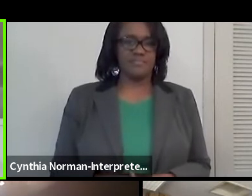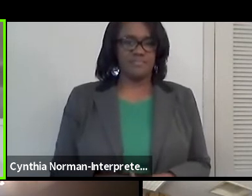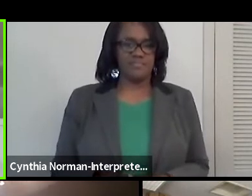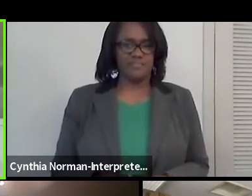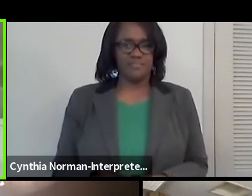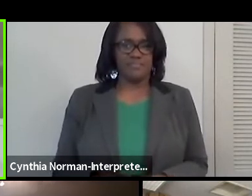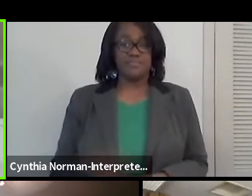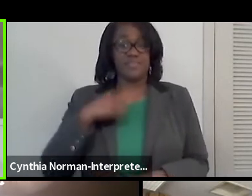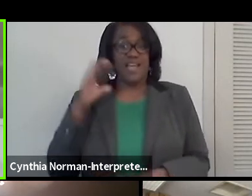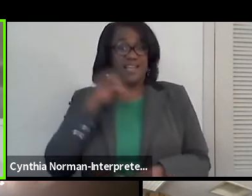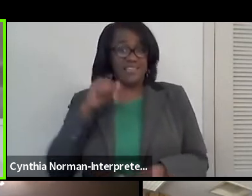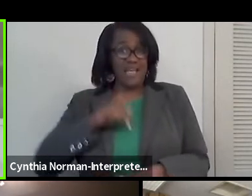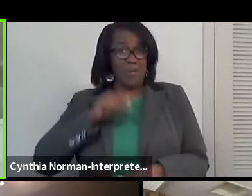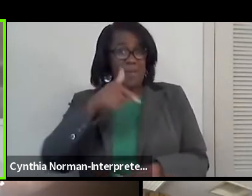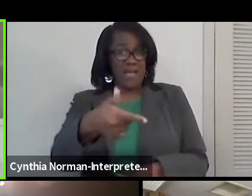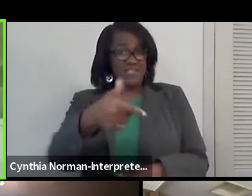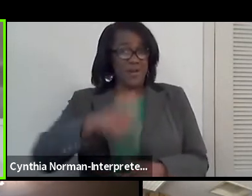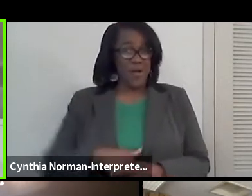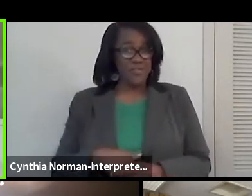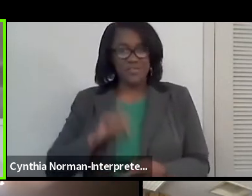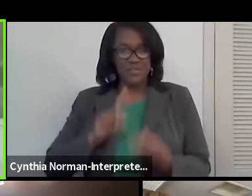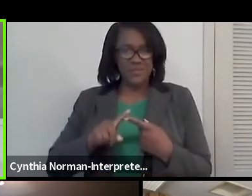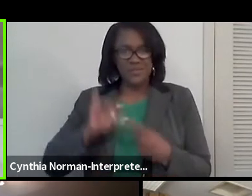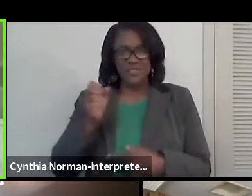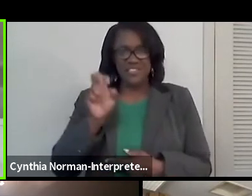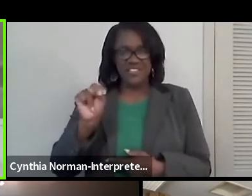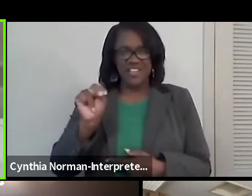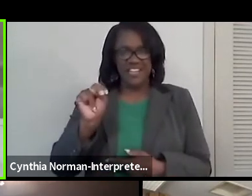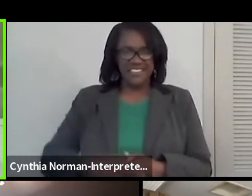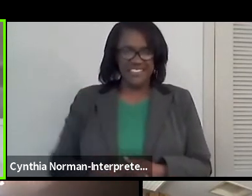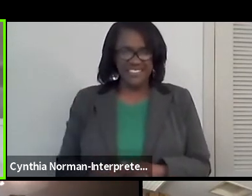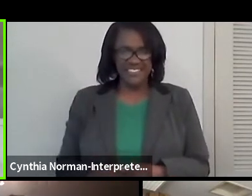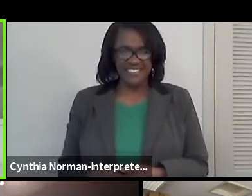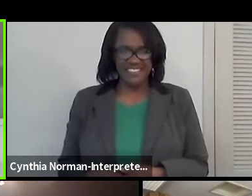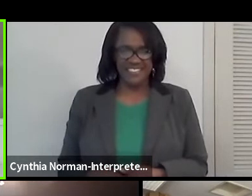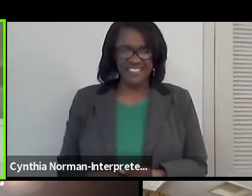And I guess I'll just pass it off to Jen.